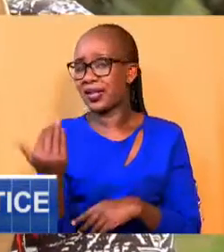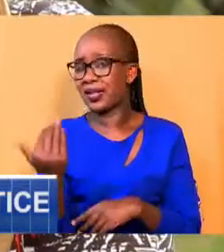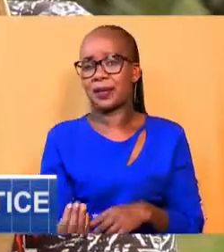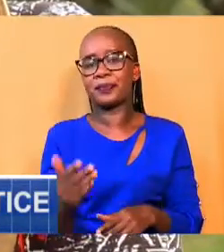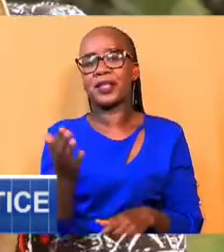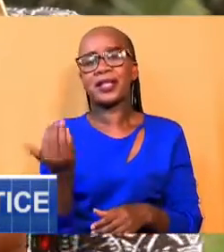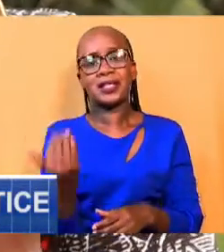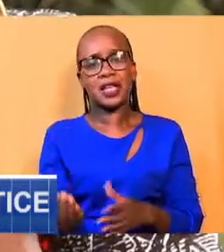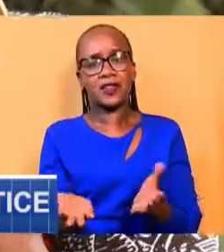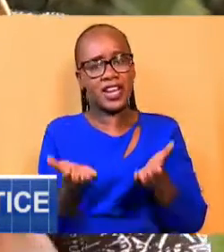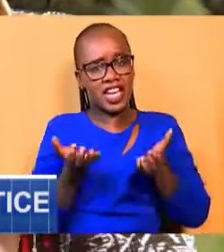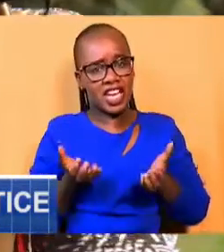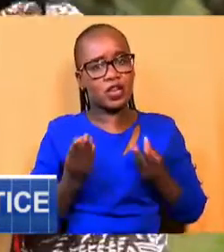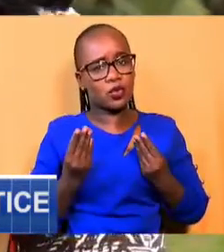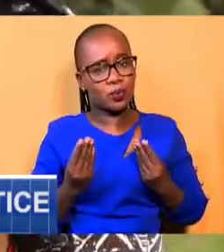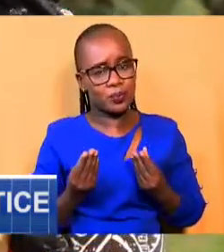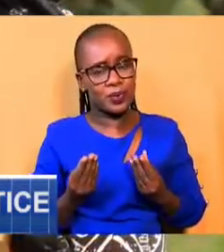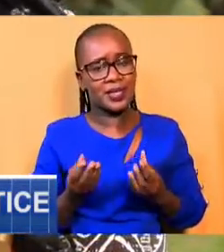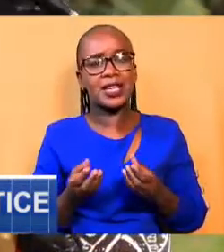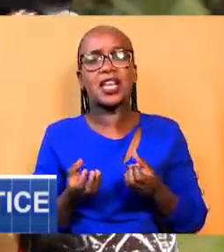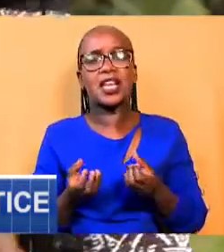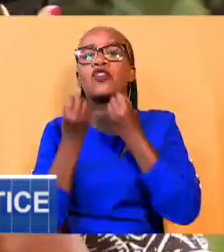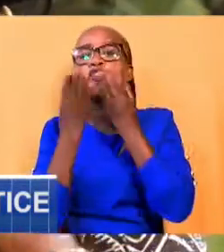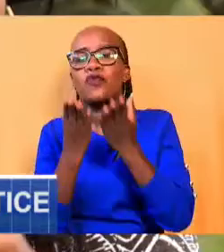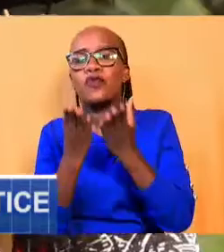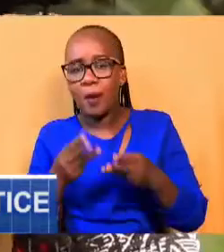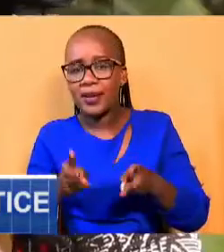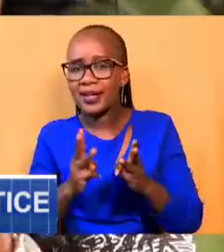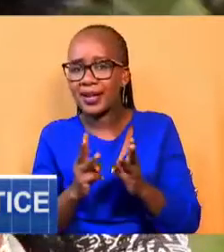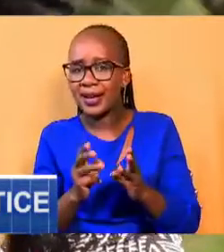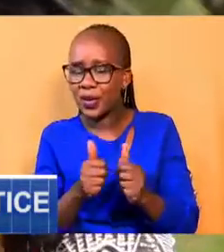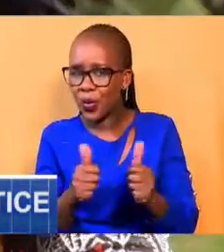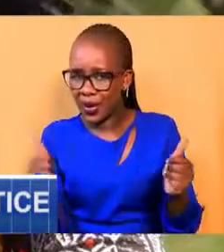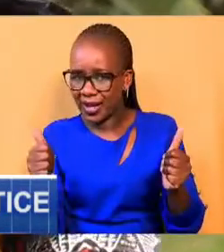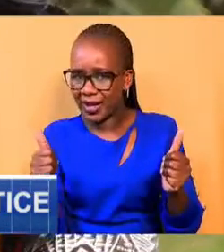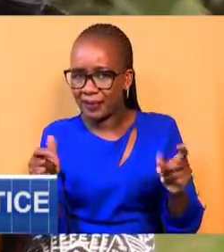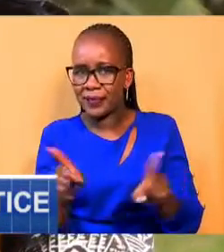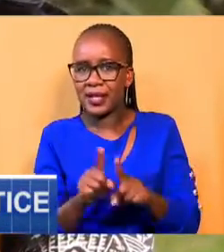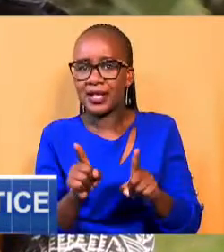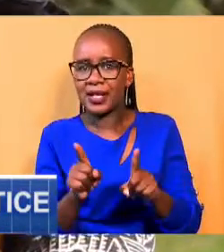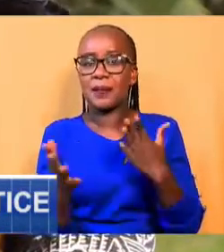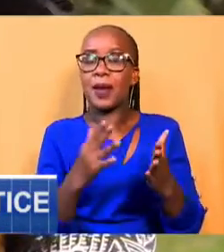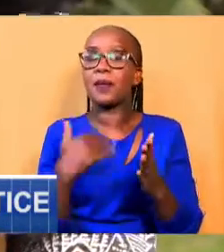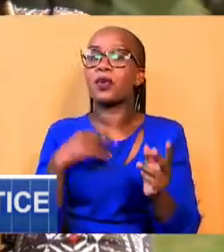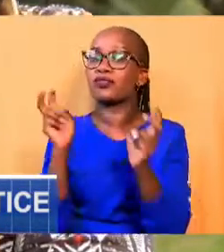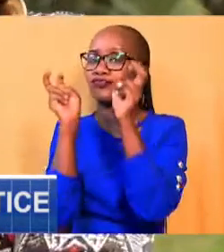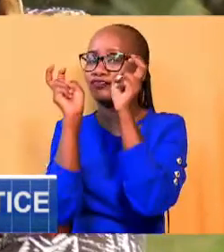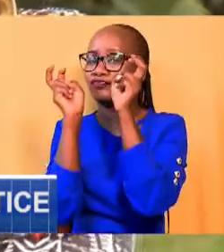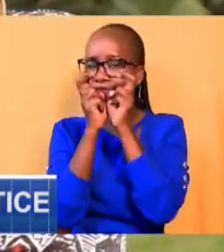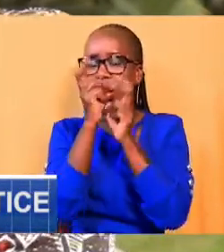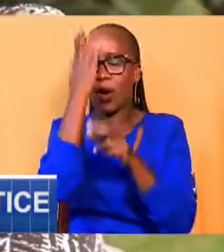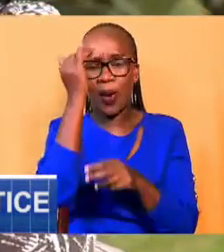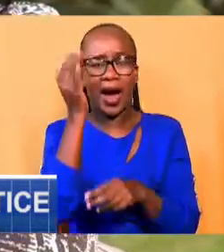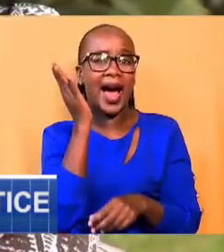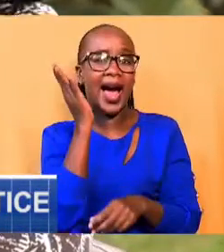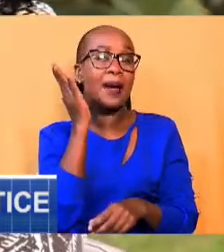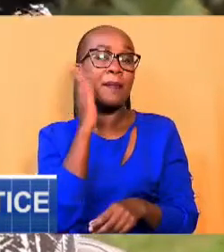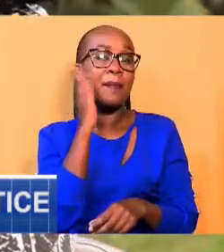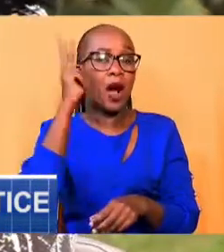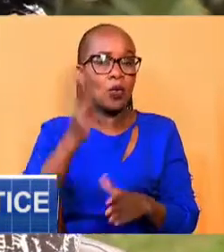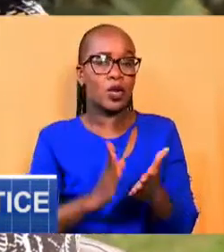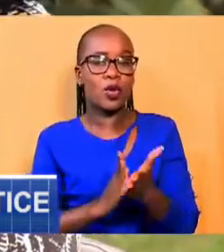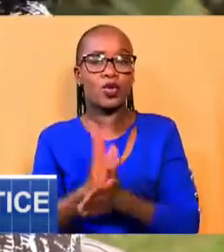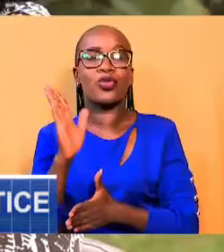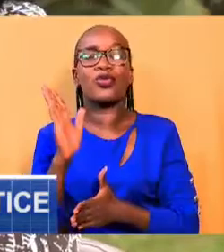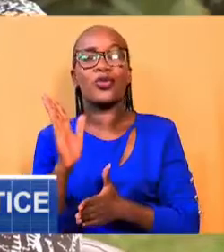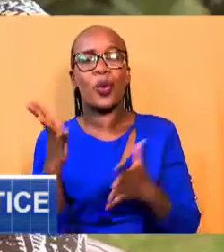the child, these children need to be addressed in a certain way. Maybe you need to address the child looking at the eye contact, because the mother is going